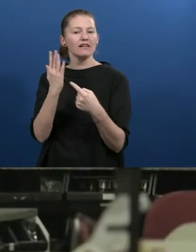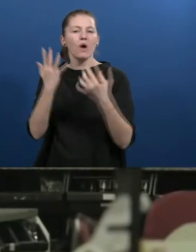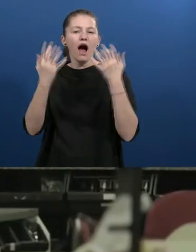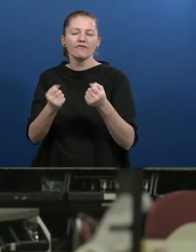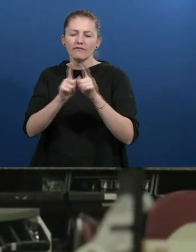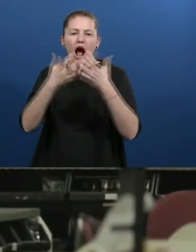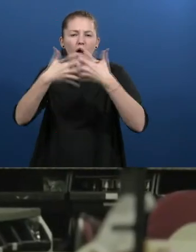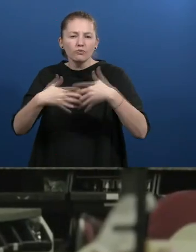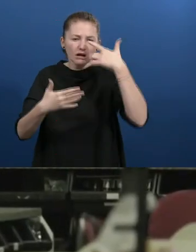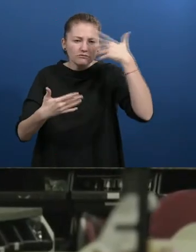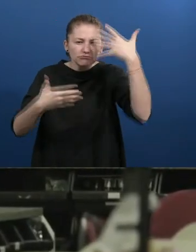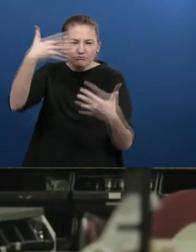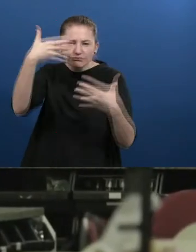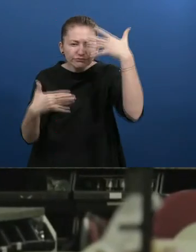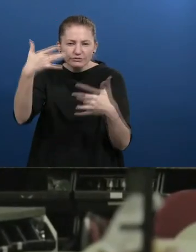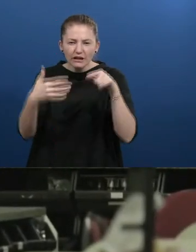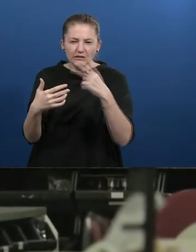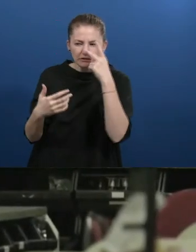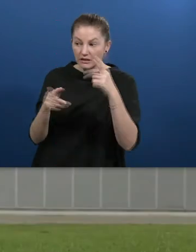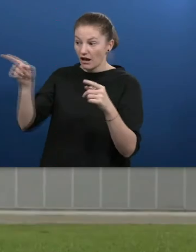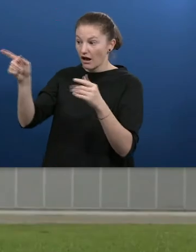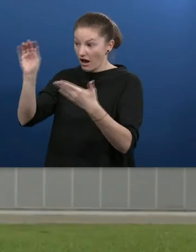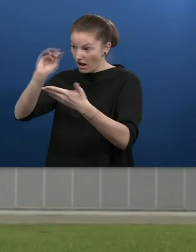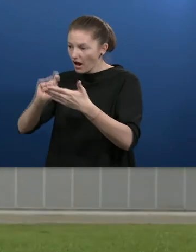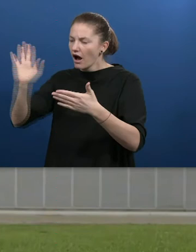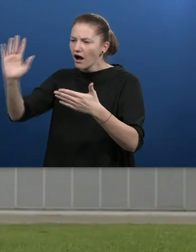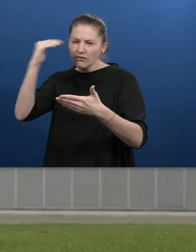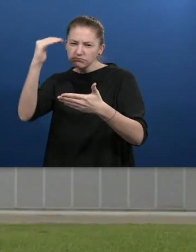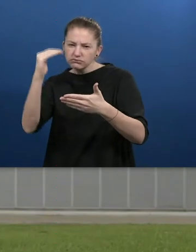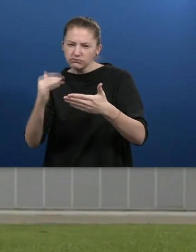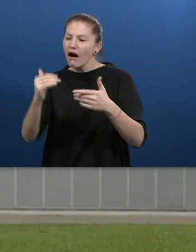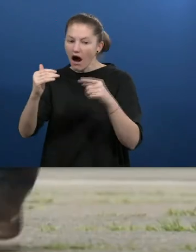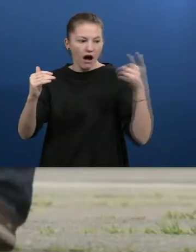in Brazil, and why not everywhere in the world.